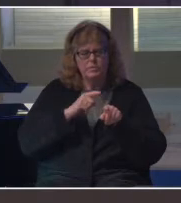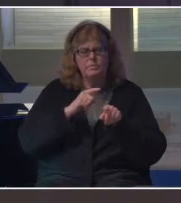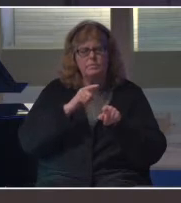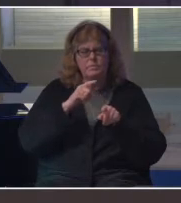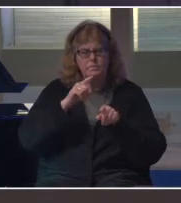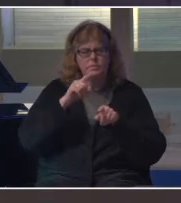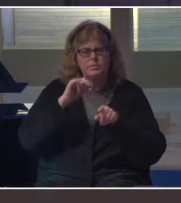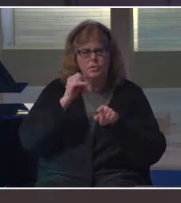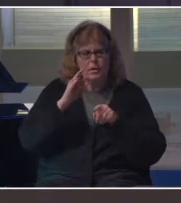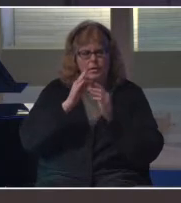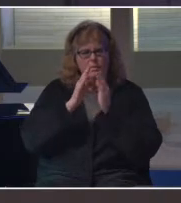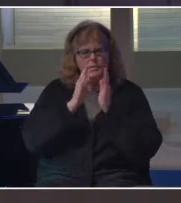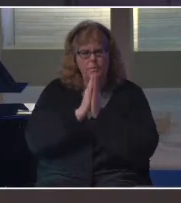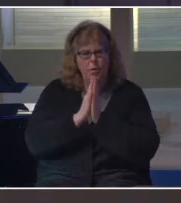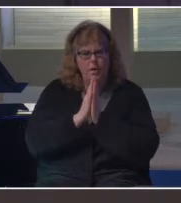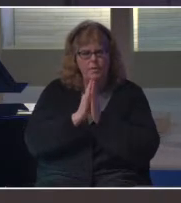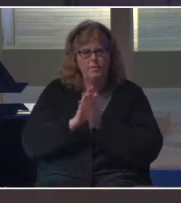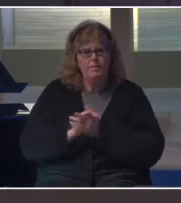answered his prayer.